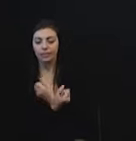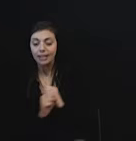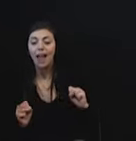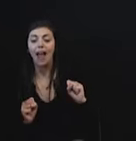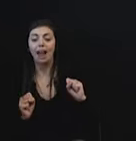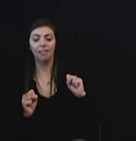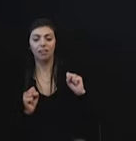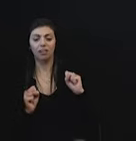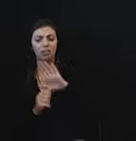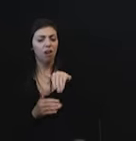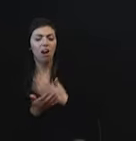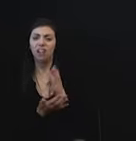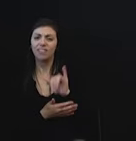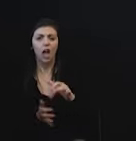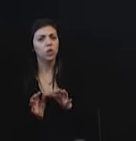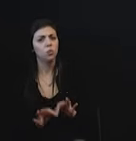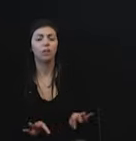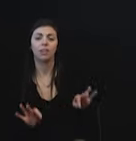it.